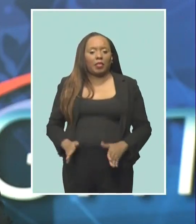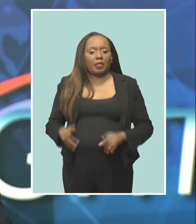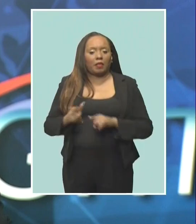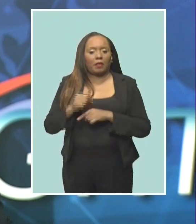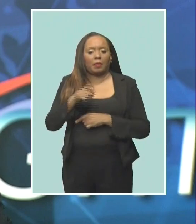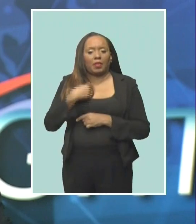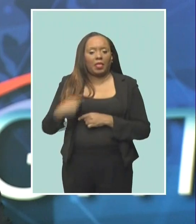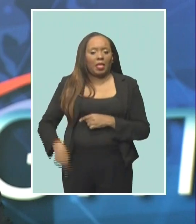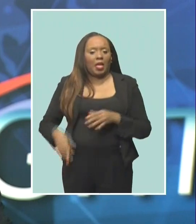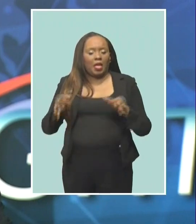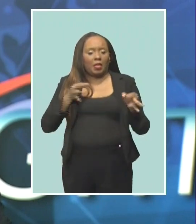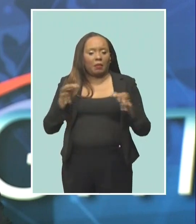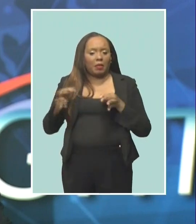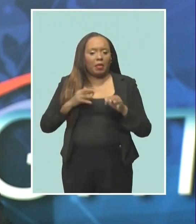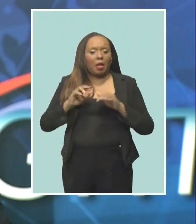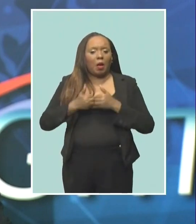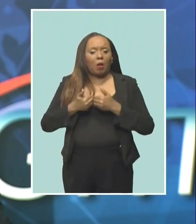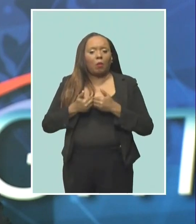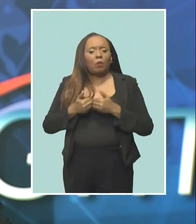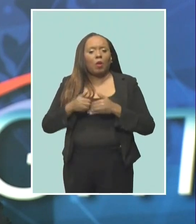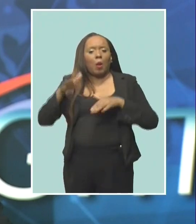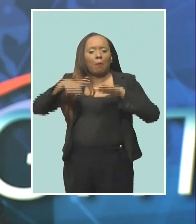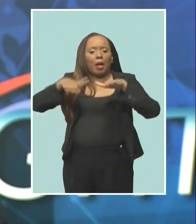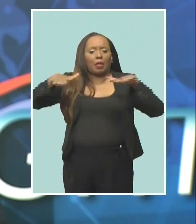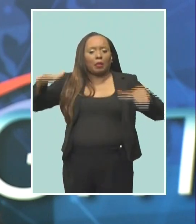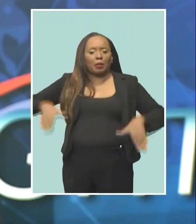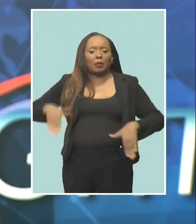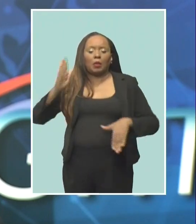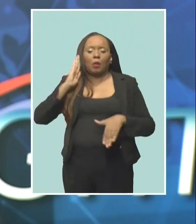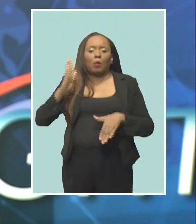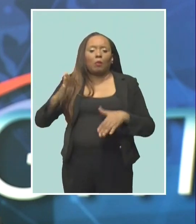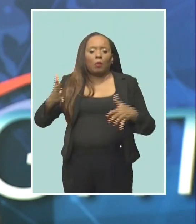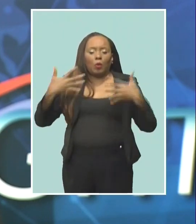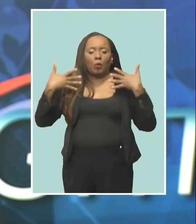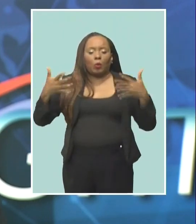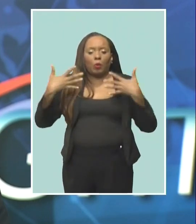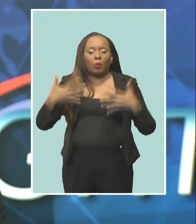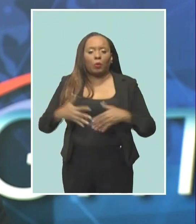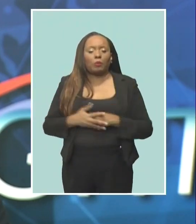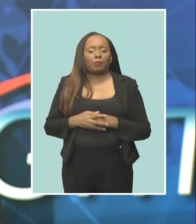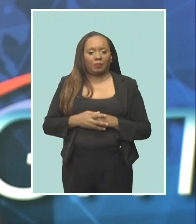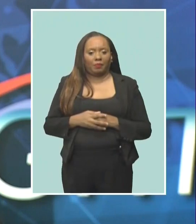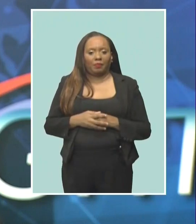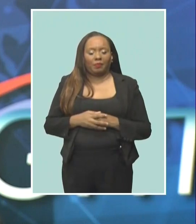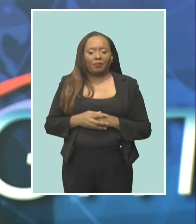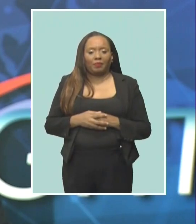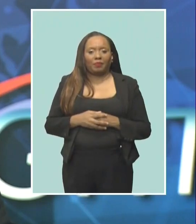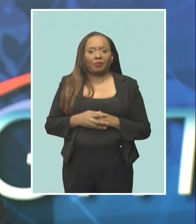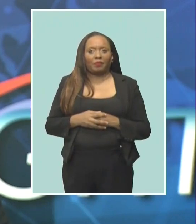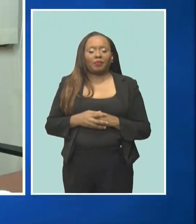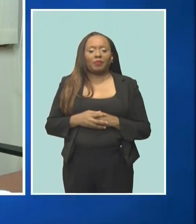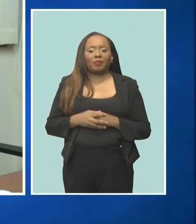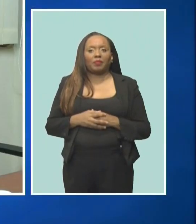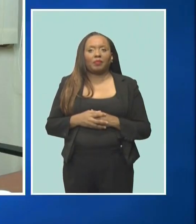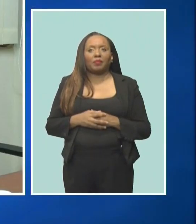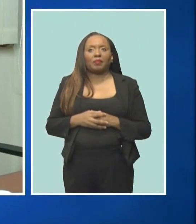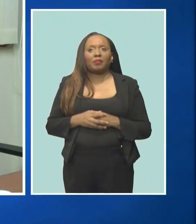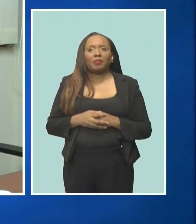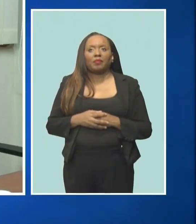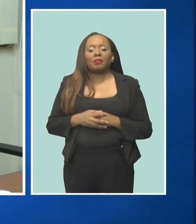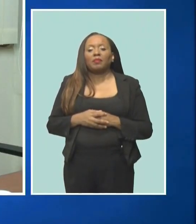the trainer from China, explains how the photovoltaic panels help with cooling. Solar AC is different